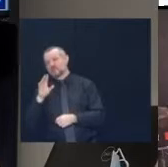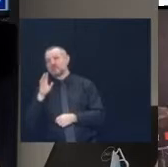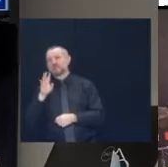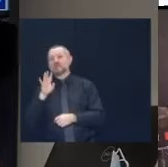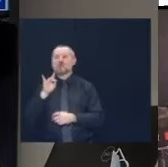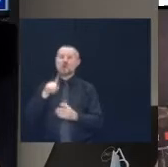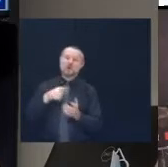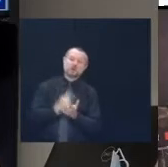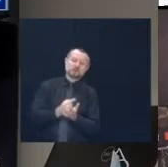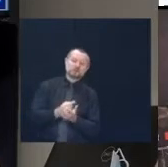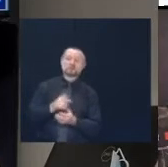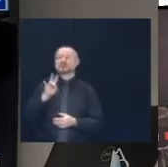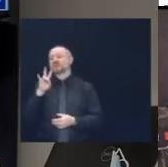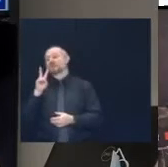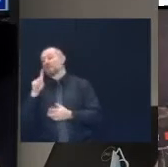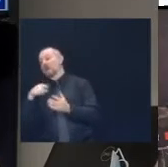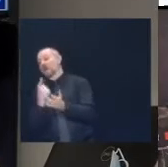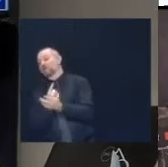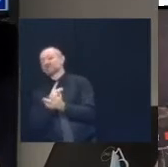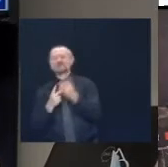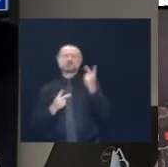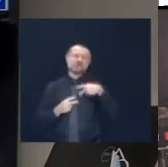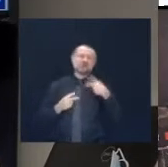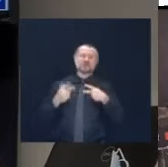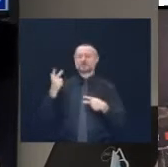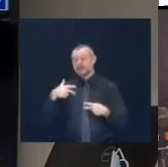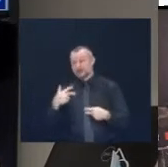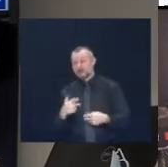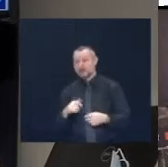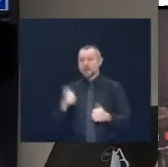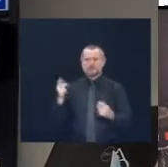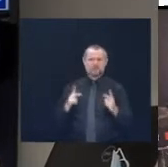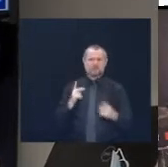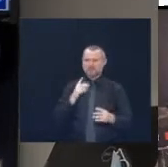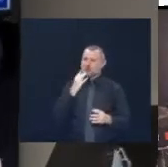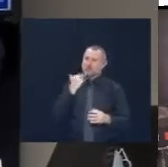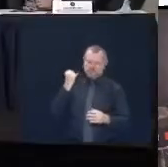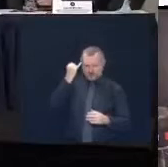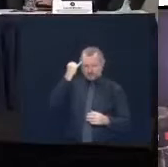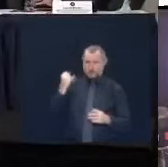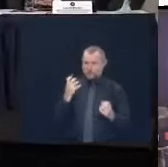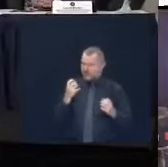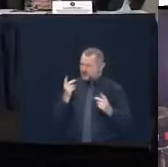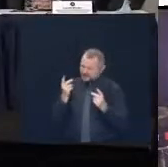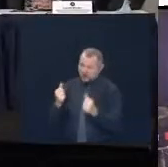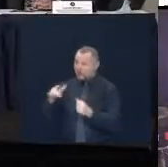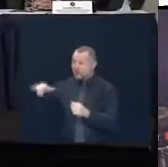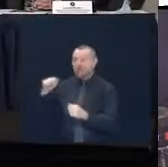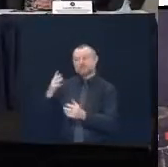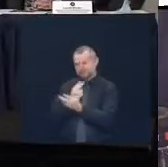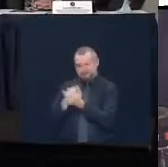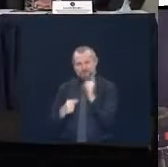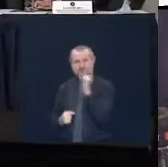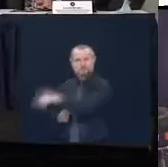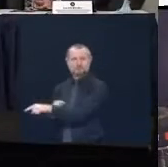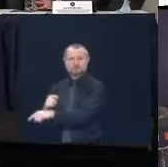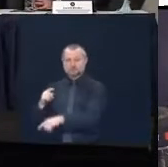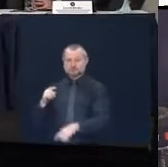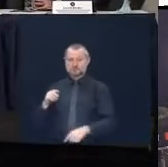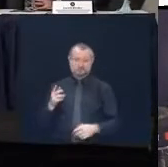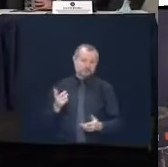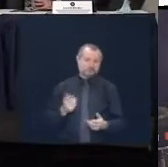or 72 hours and so seeking out these these other sites U makes makes a lot of sense yeah it's nice to know